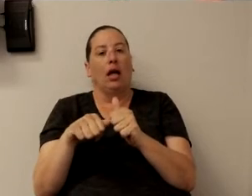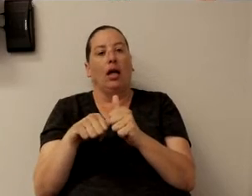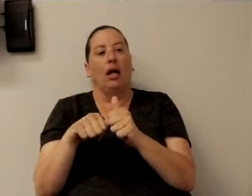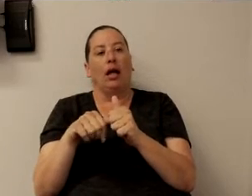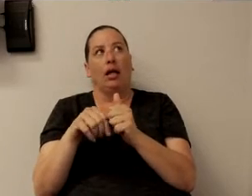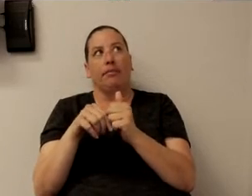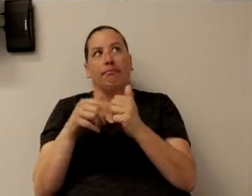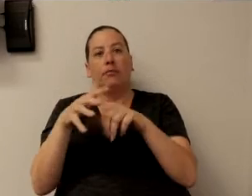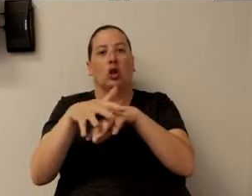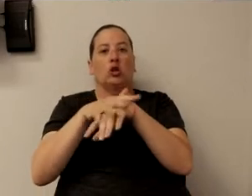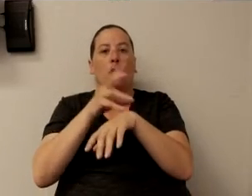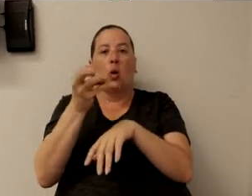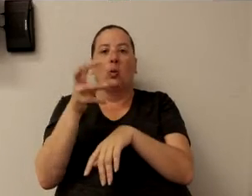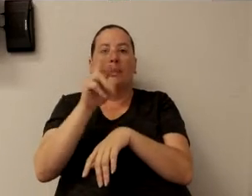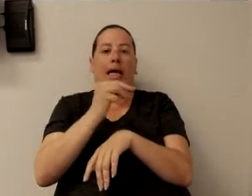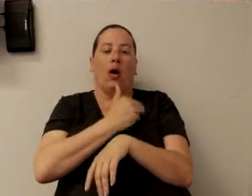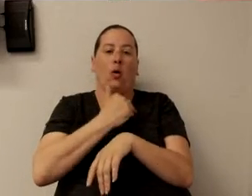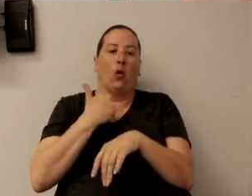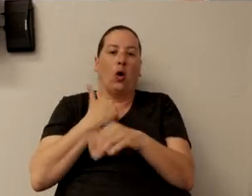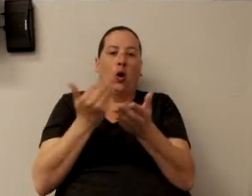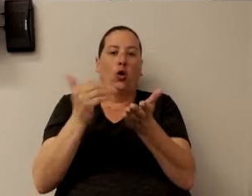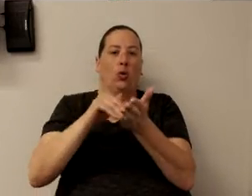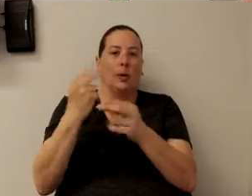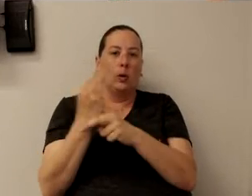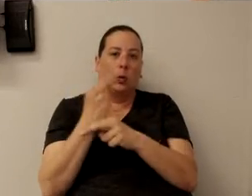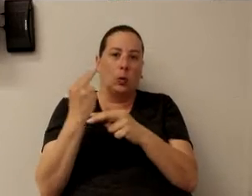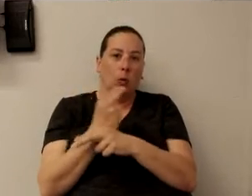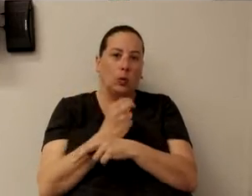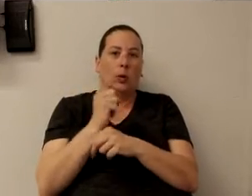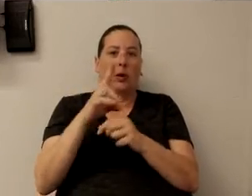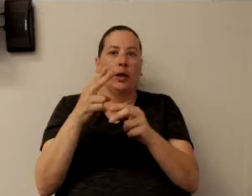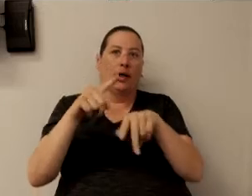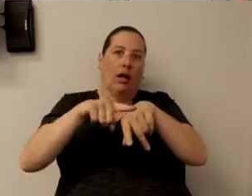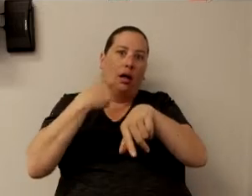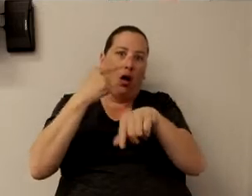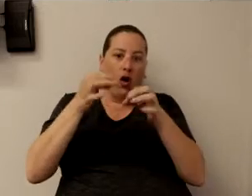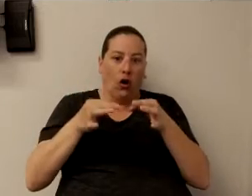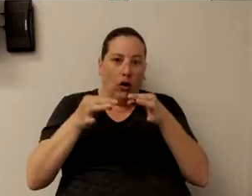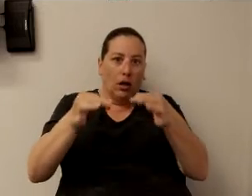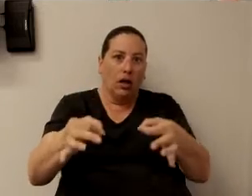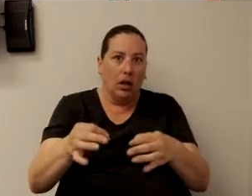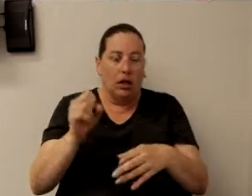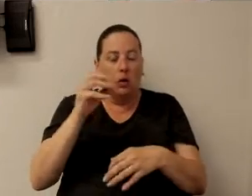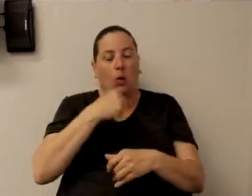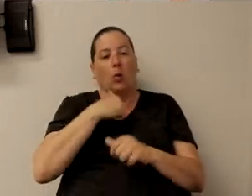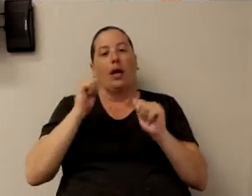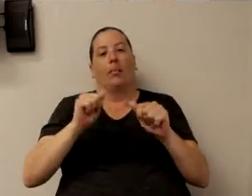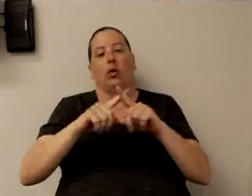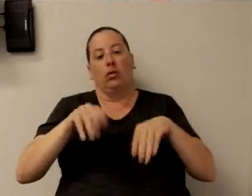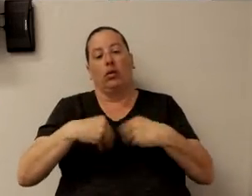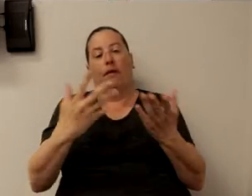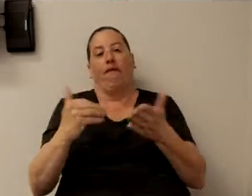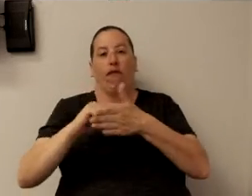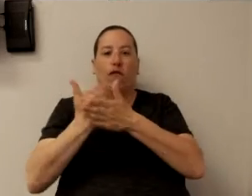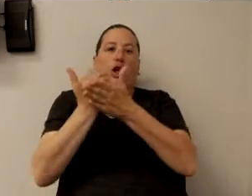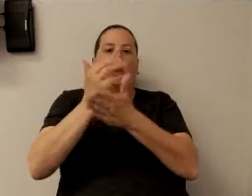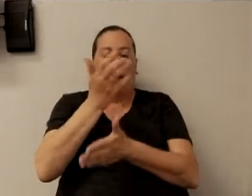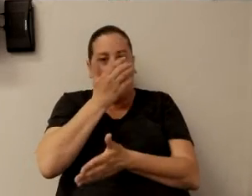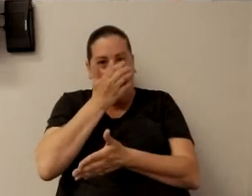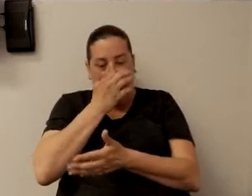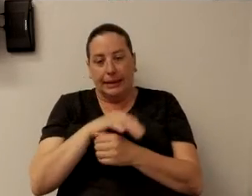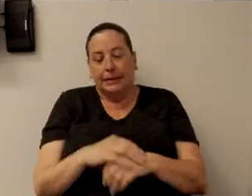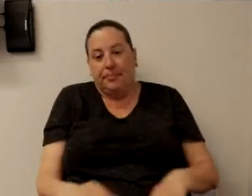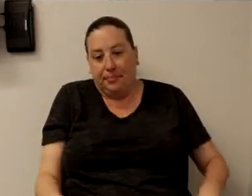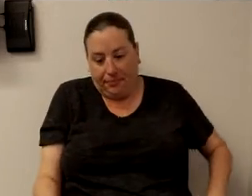and extended use so that we're able to give, fresher N95 masks. In fact, we have a committee that's